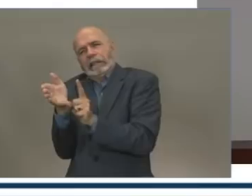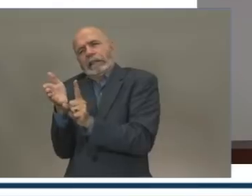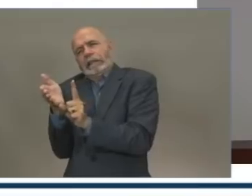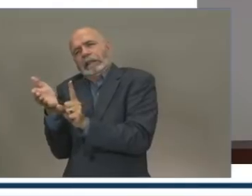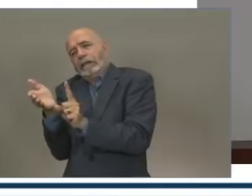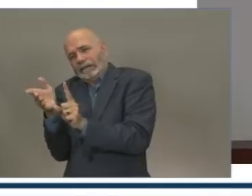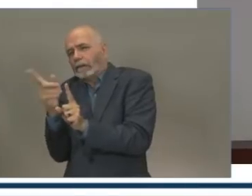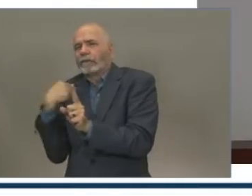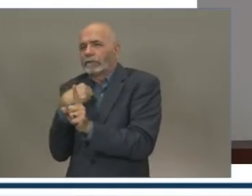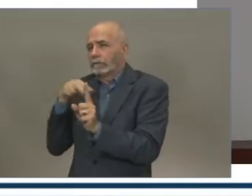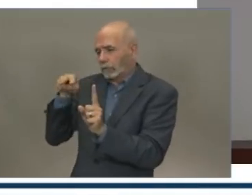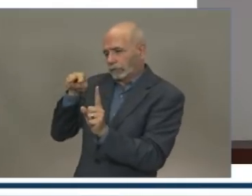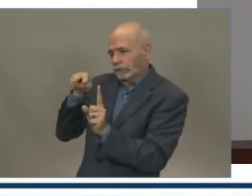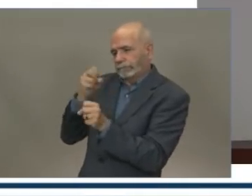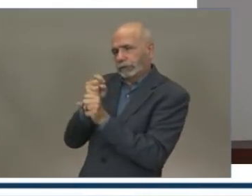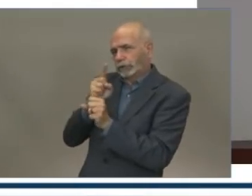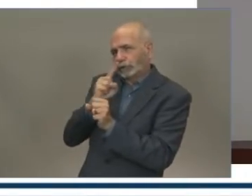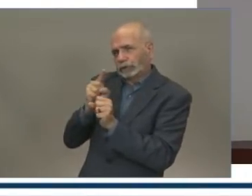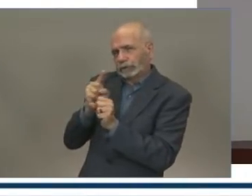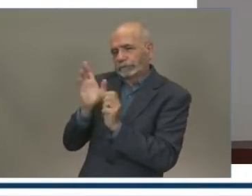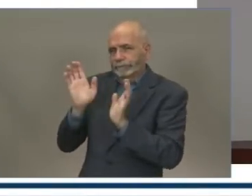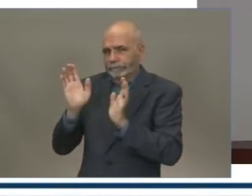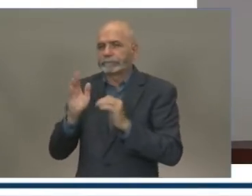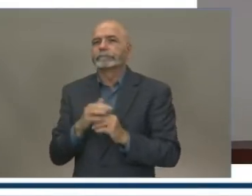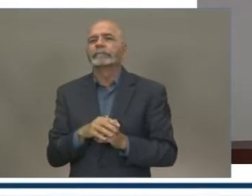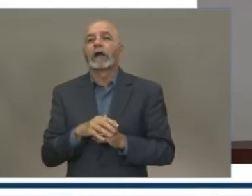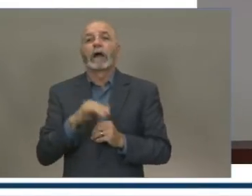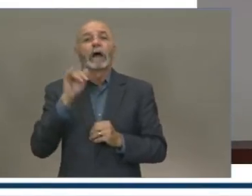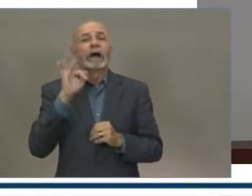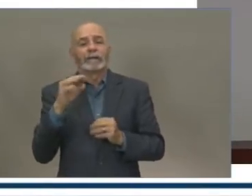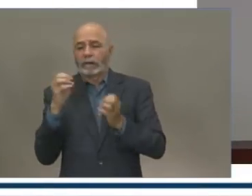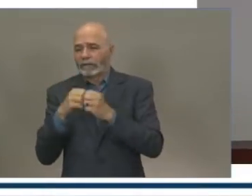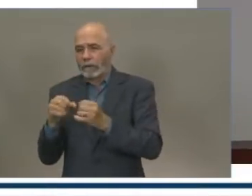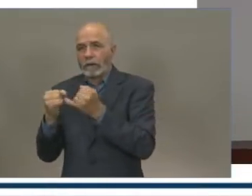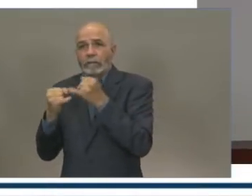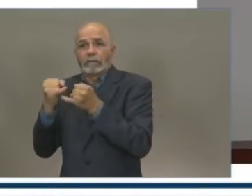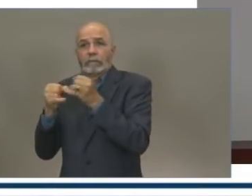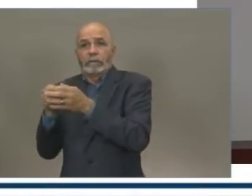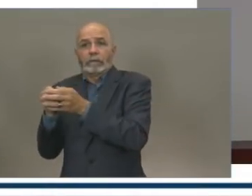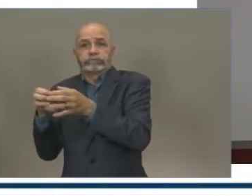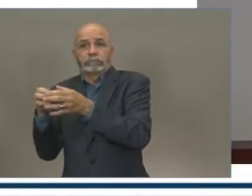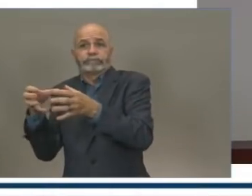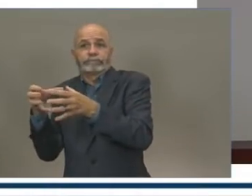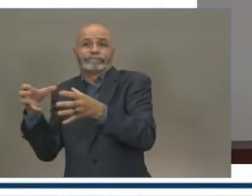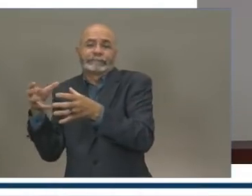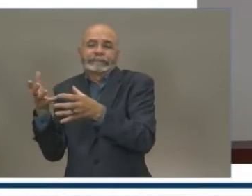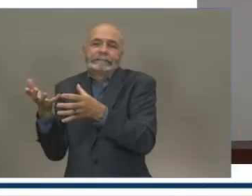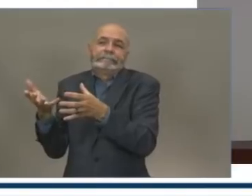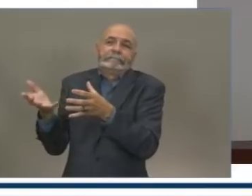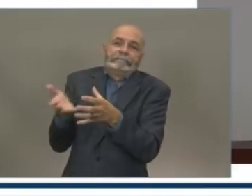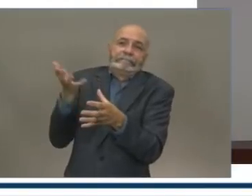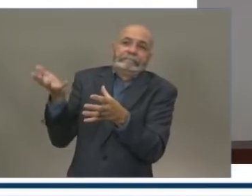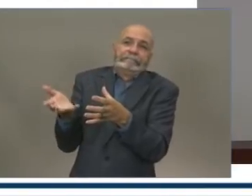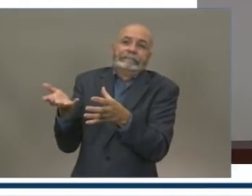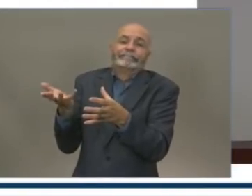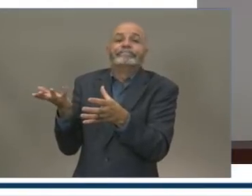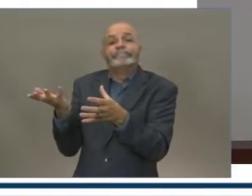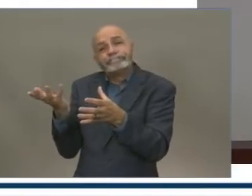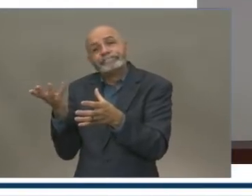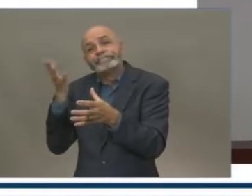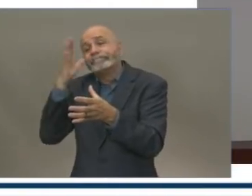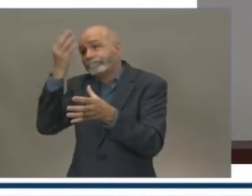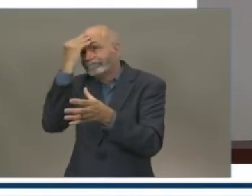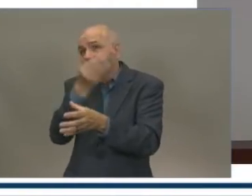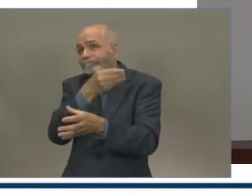in place, and as the situation continues to evolve and we gather more information, there could be further information with regards